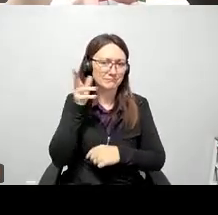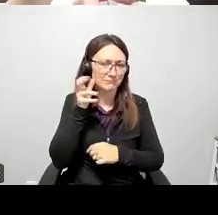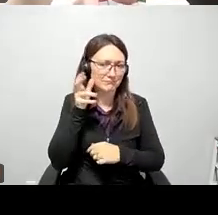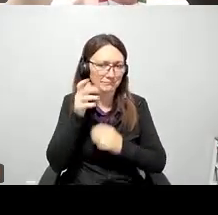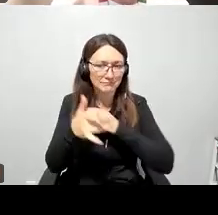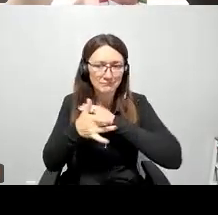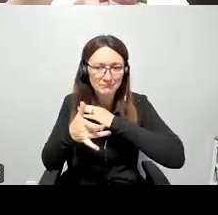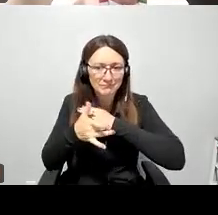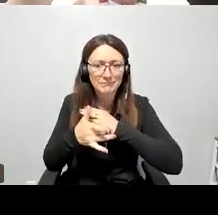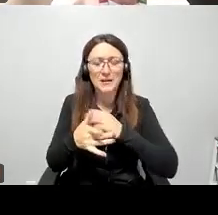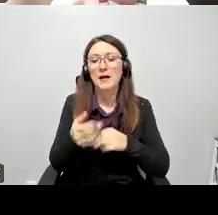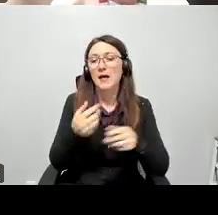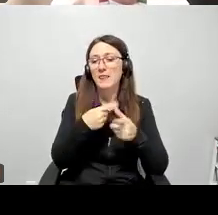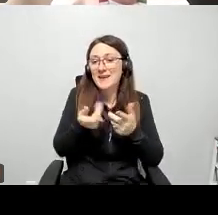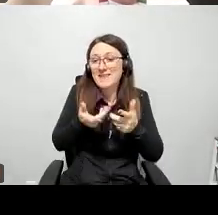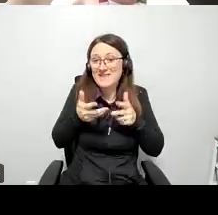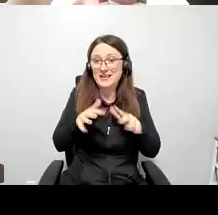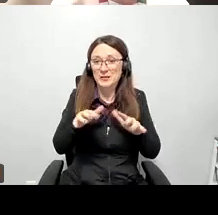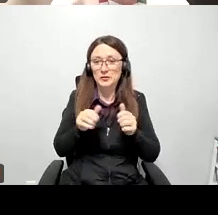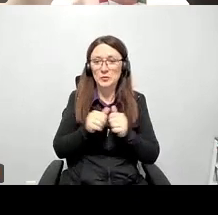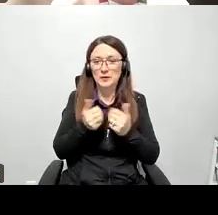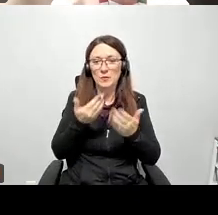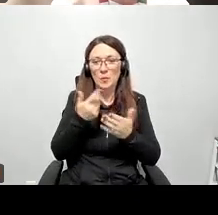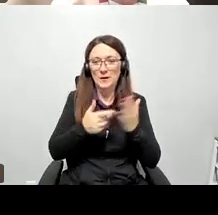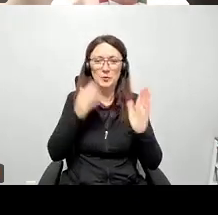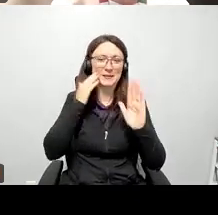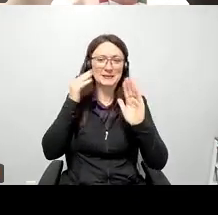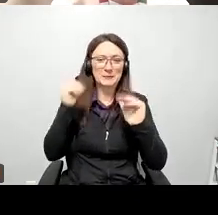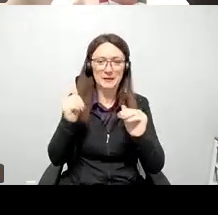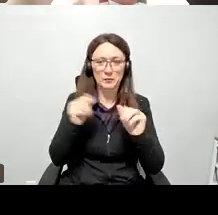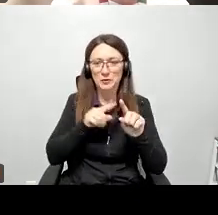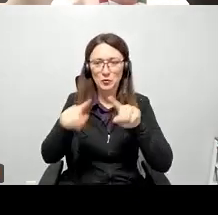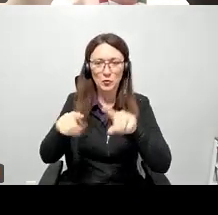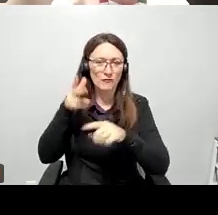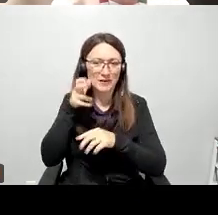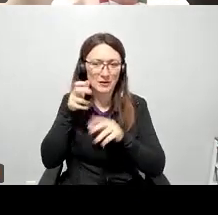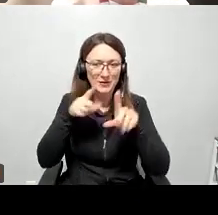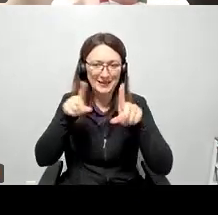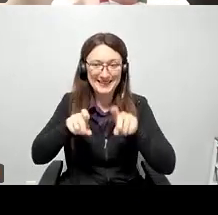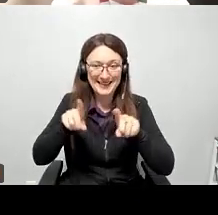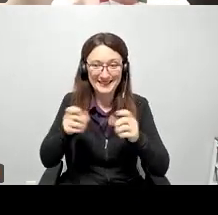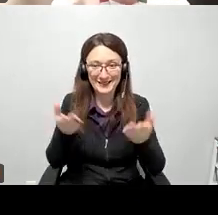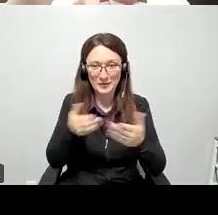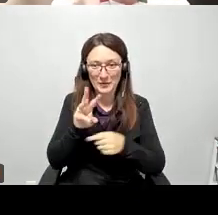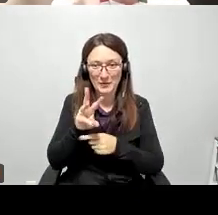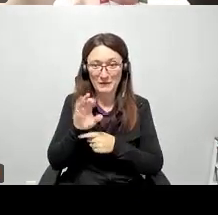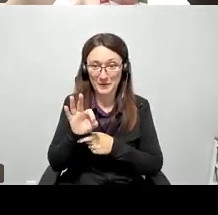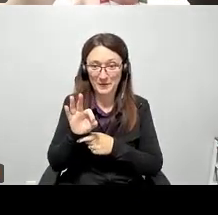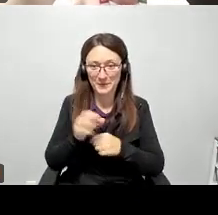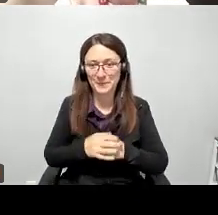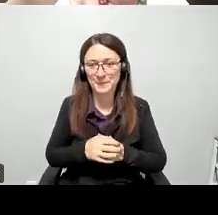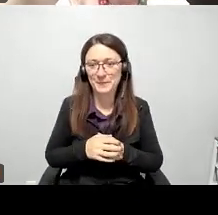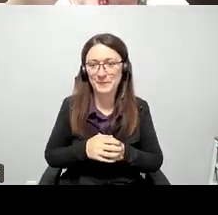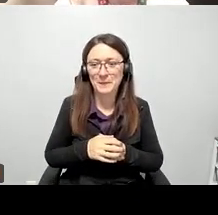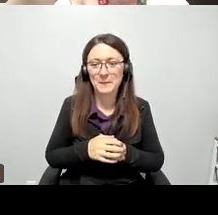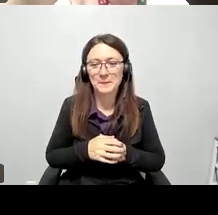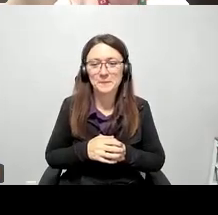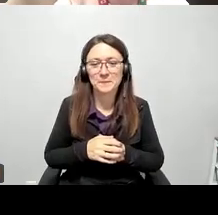technology, and then we'll finish with what to expect at a hearing test at Wavefront Centre.